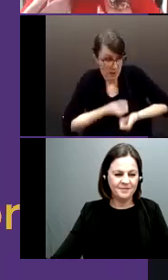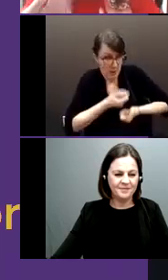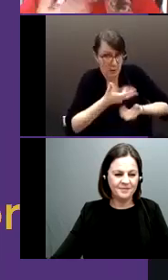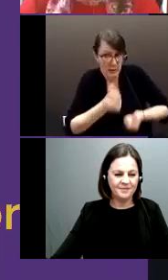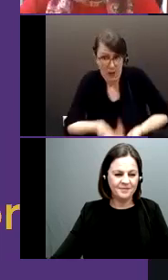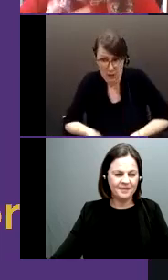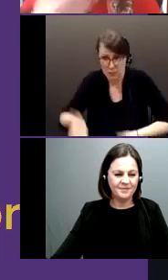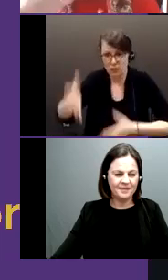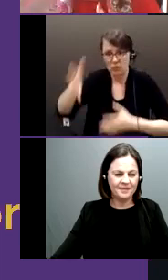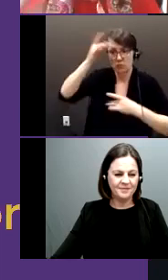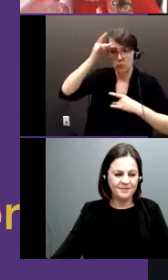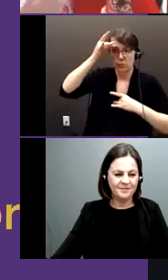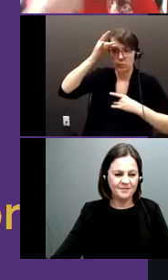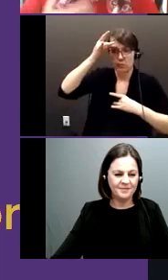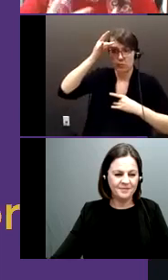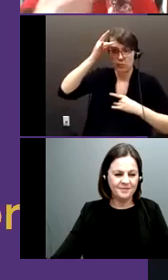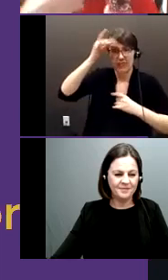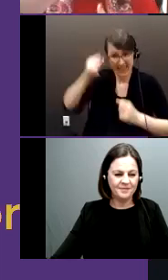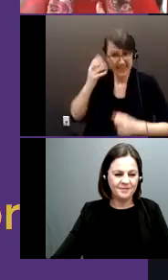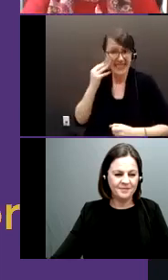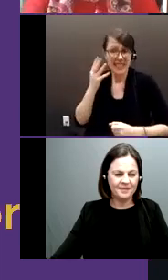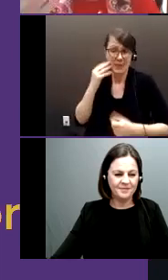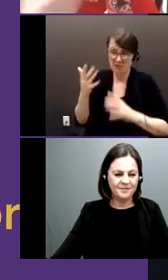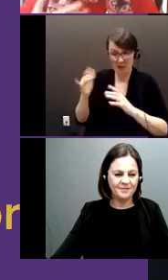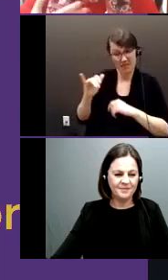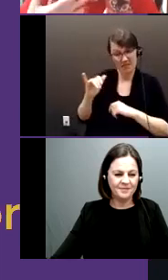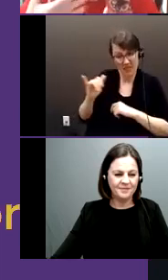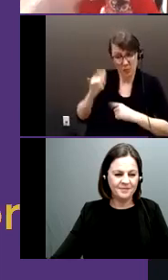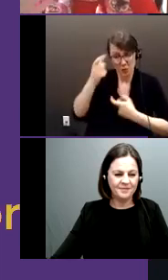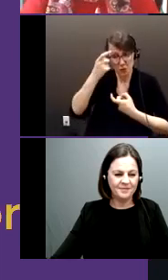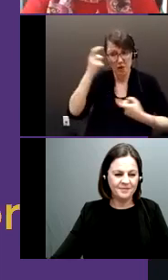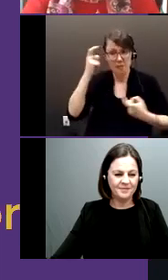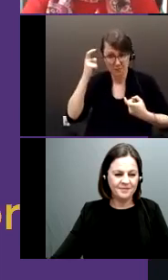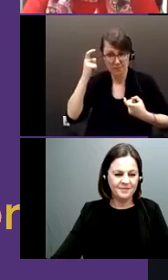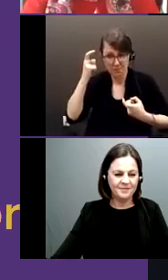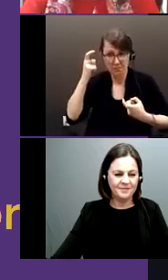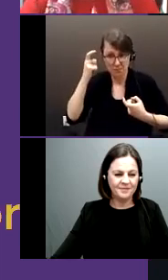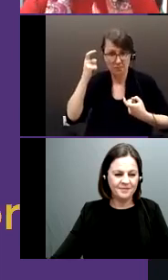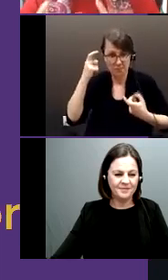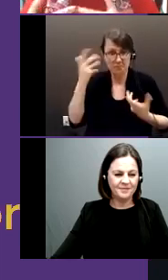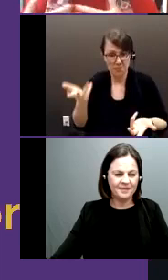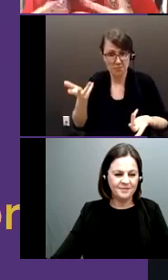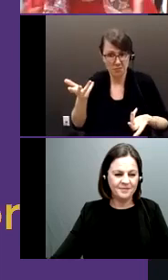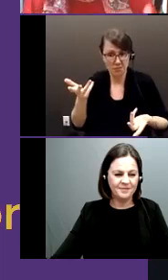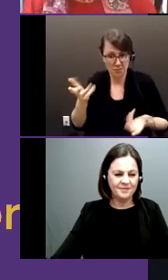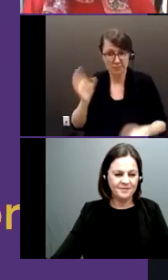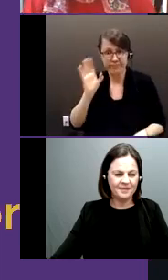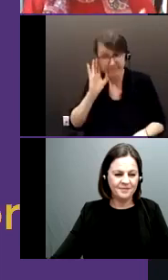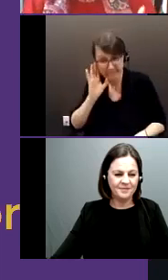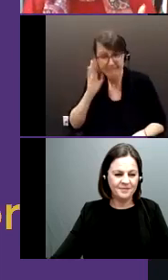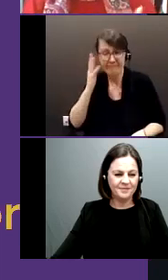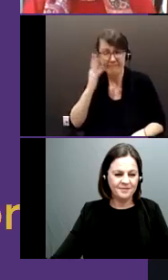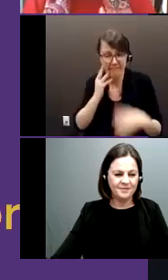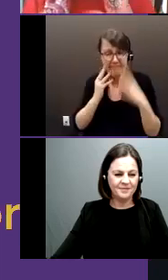that, we can experience that vicariously through them, and can then start to